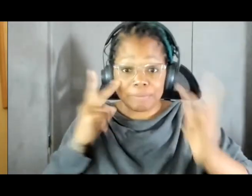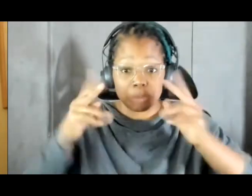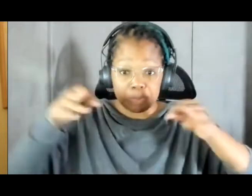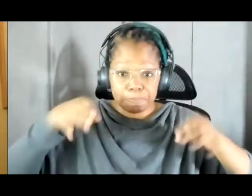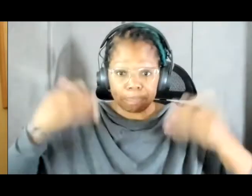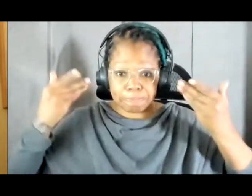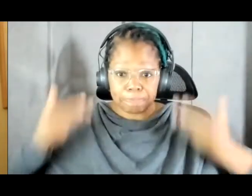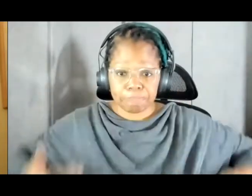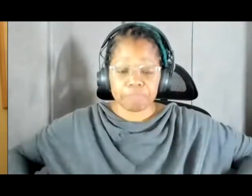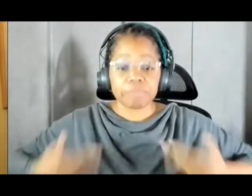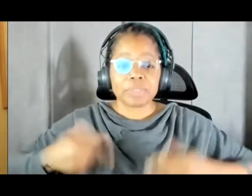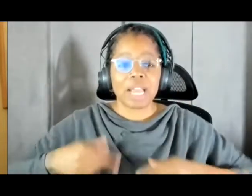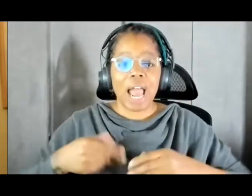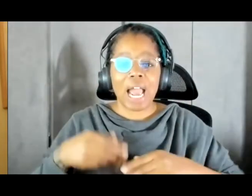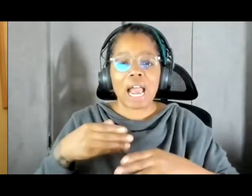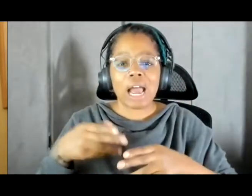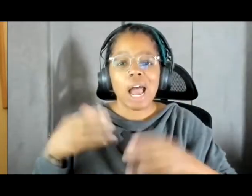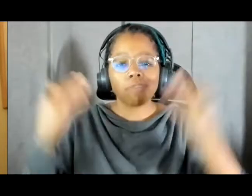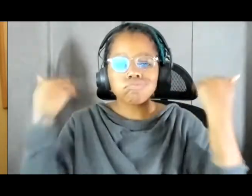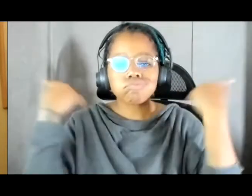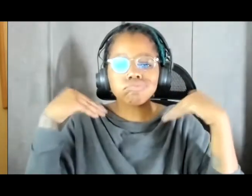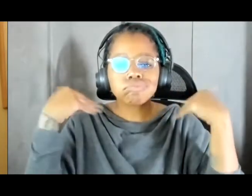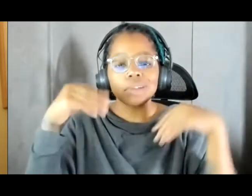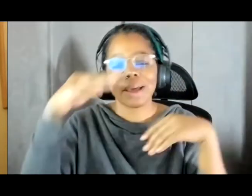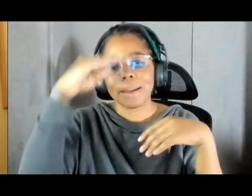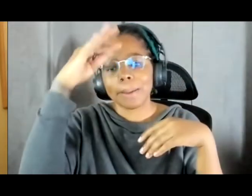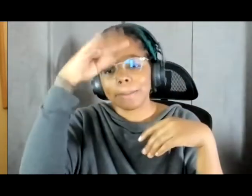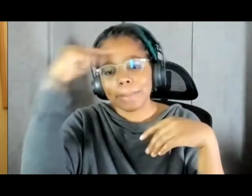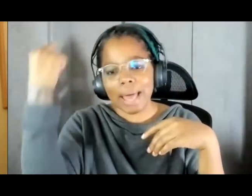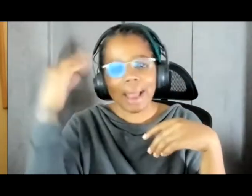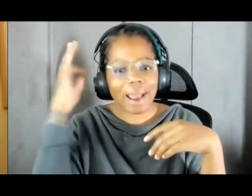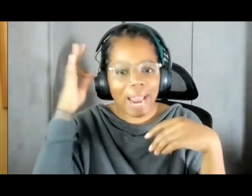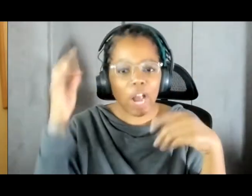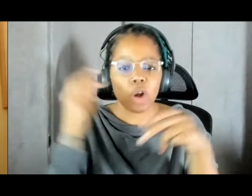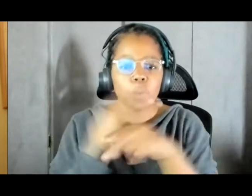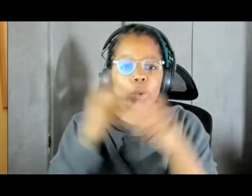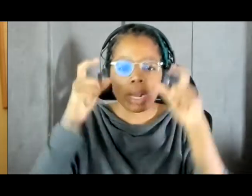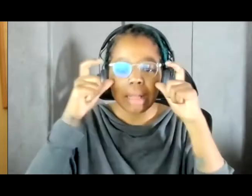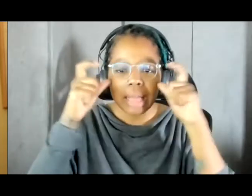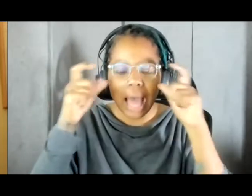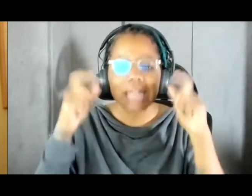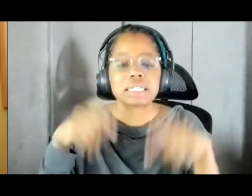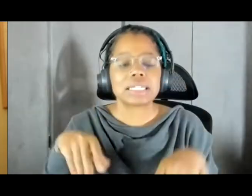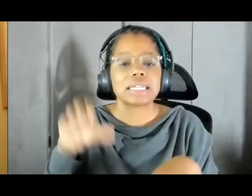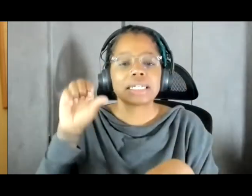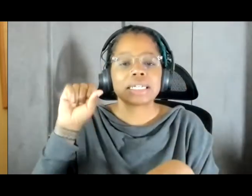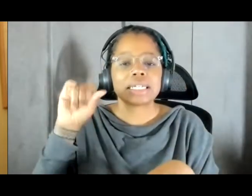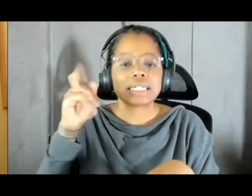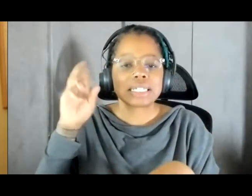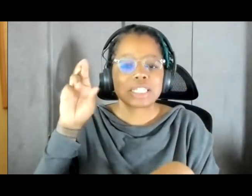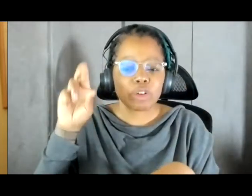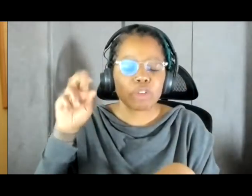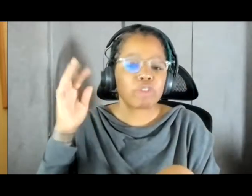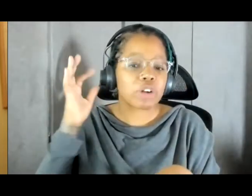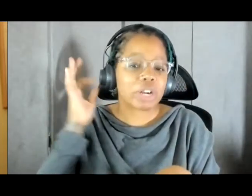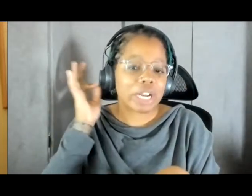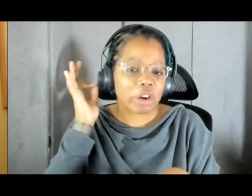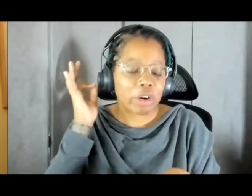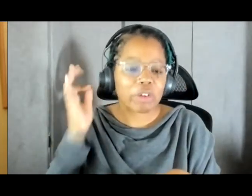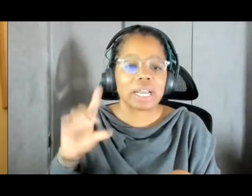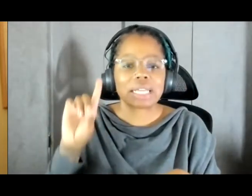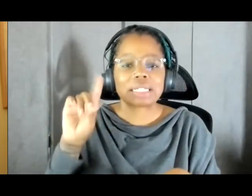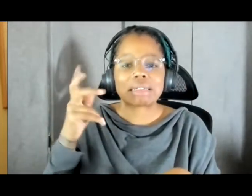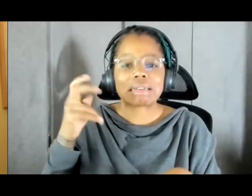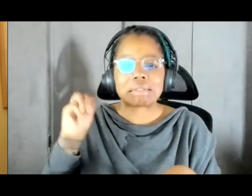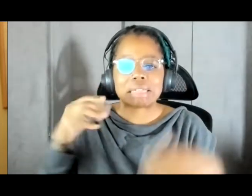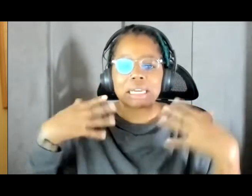I have short black hair. I'm wearing glasses and silver earrings and a denim jumpsuit. And there is a